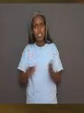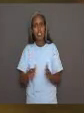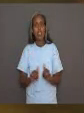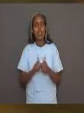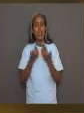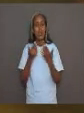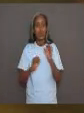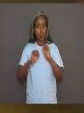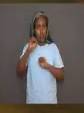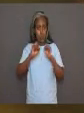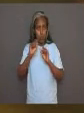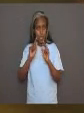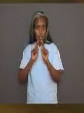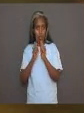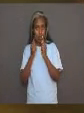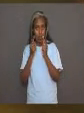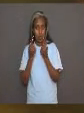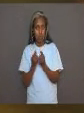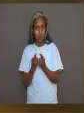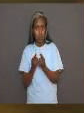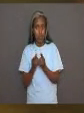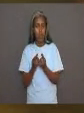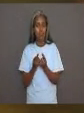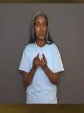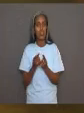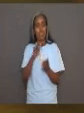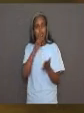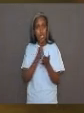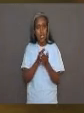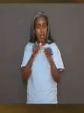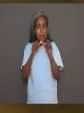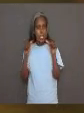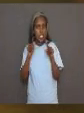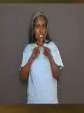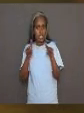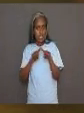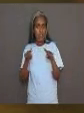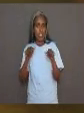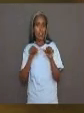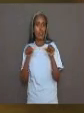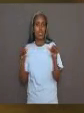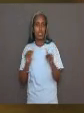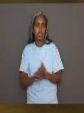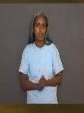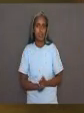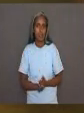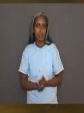compare groups of data that are measured in different units.